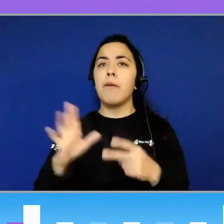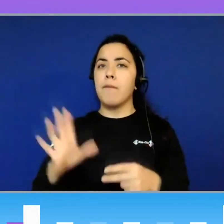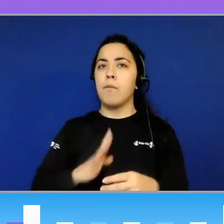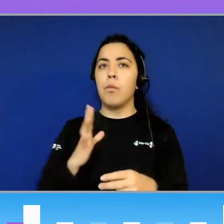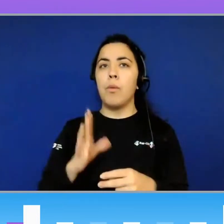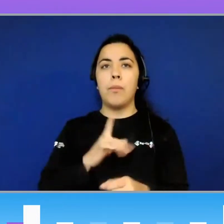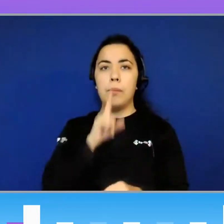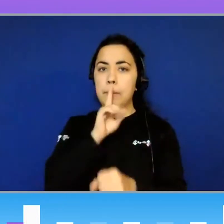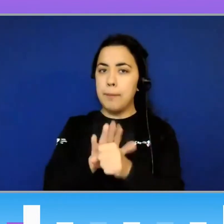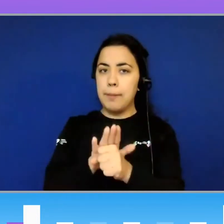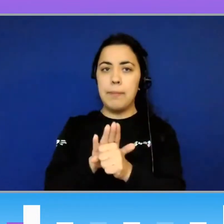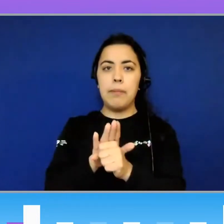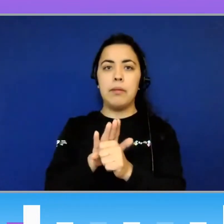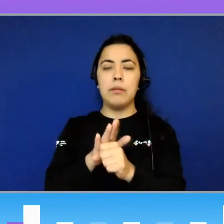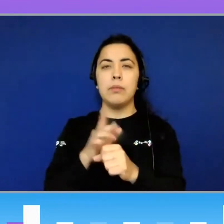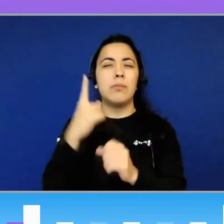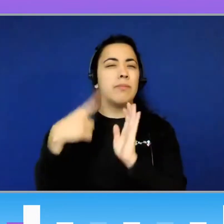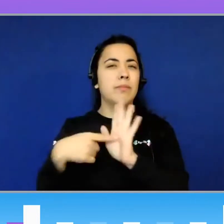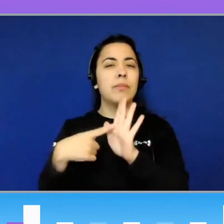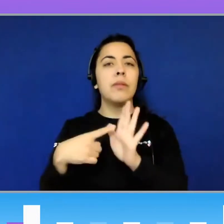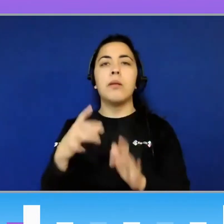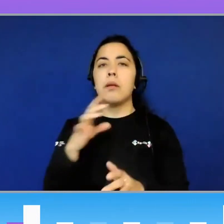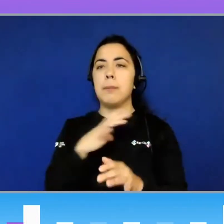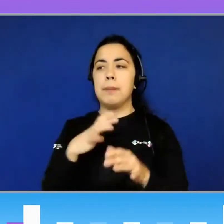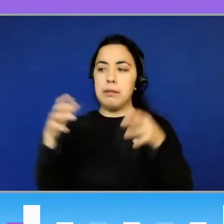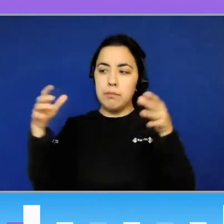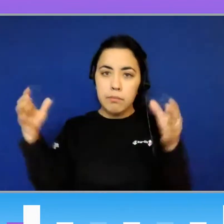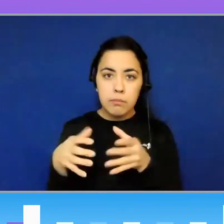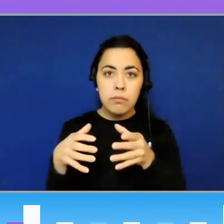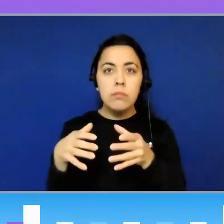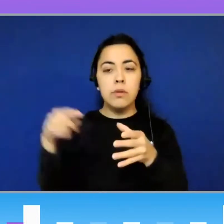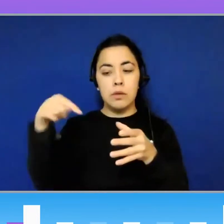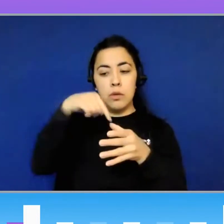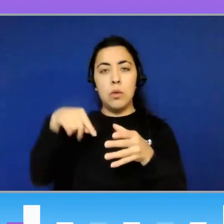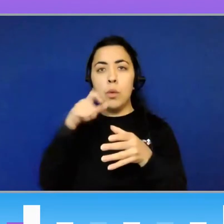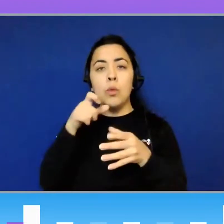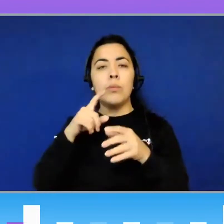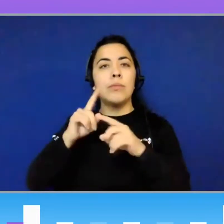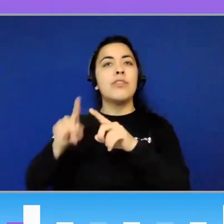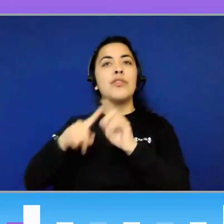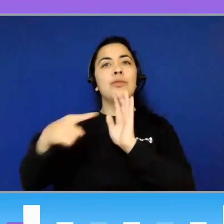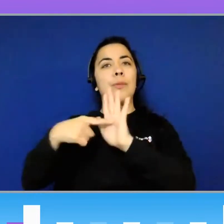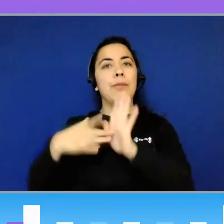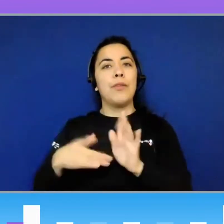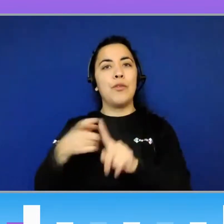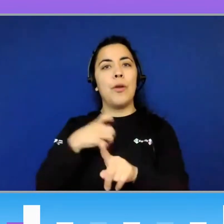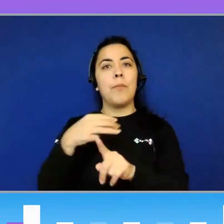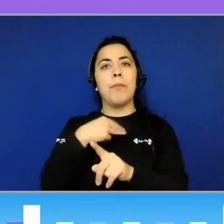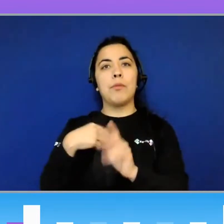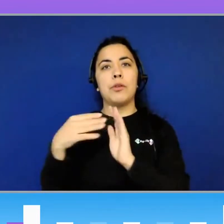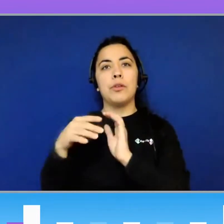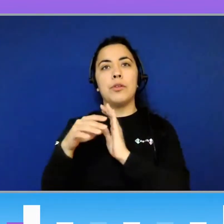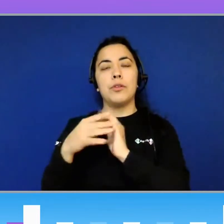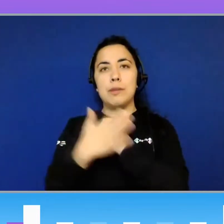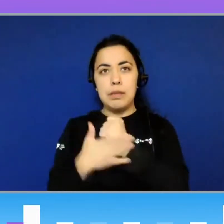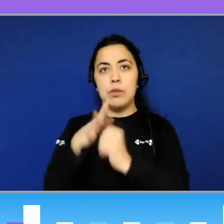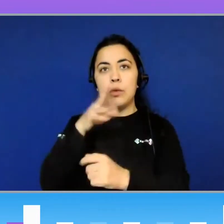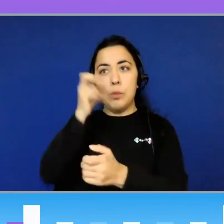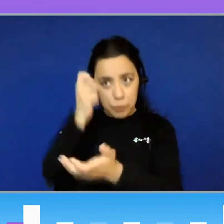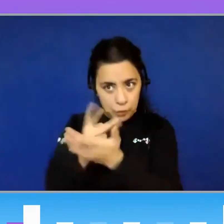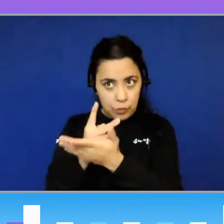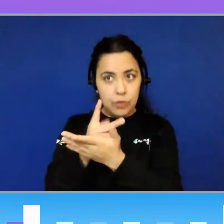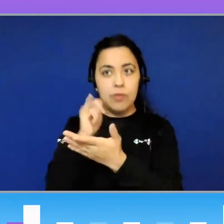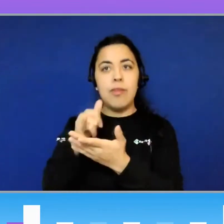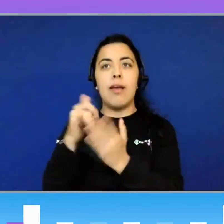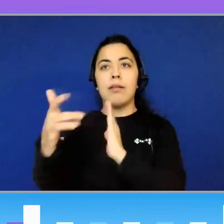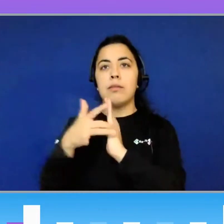a committee that is necessary, a committee with representatives of member states to approve such technical specifications, and a working